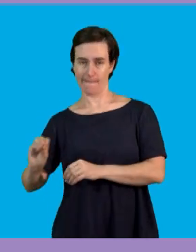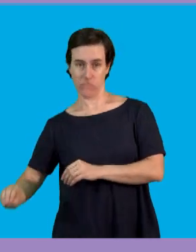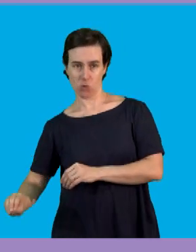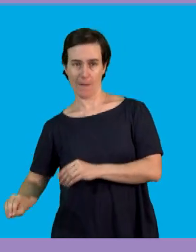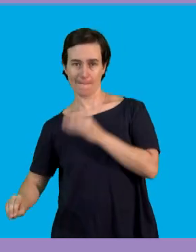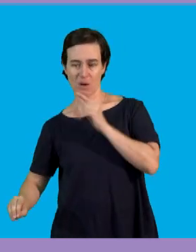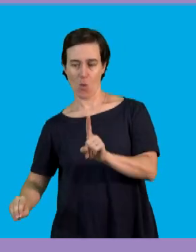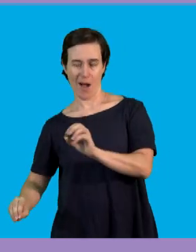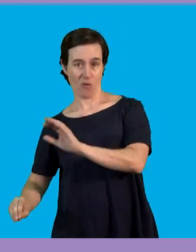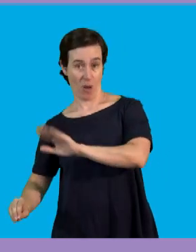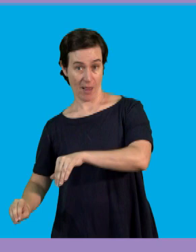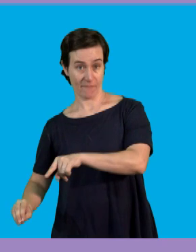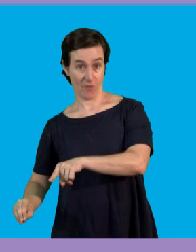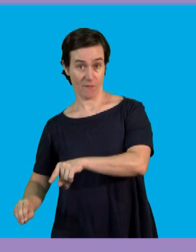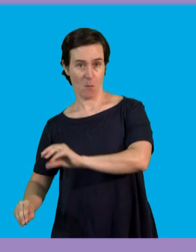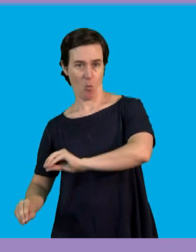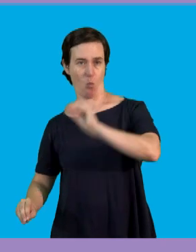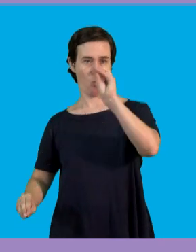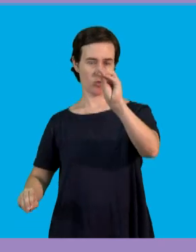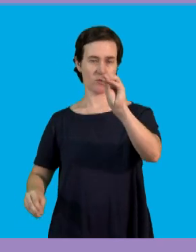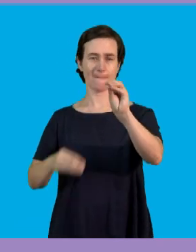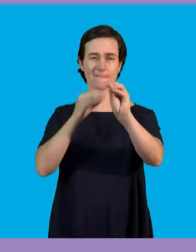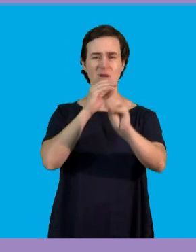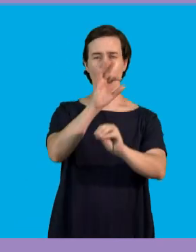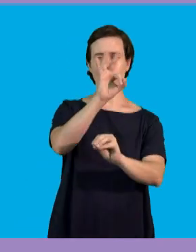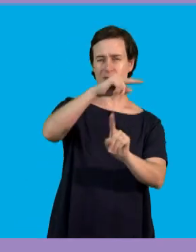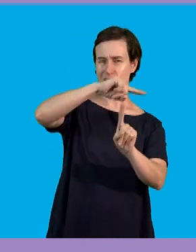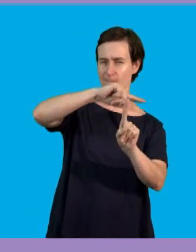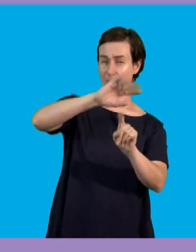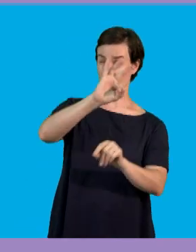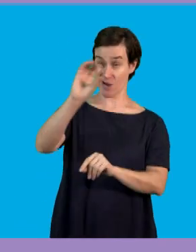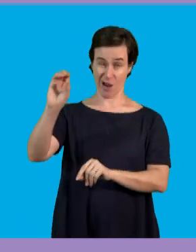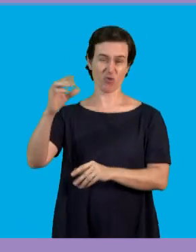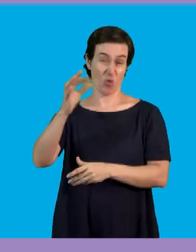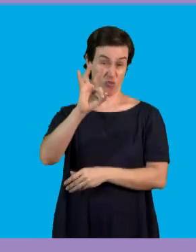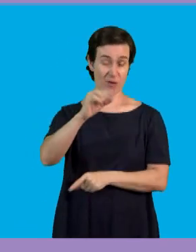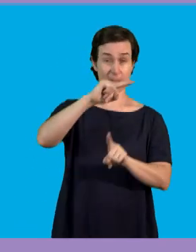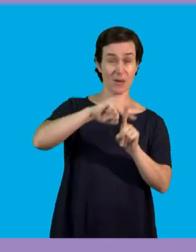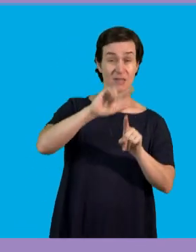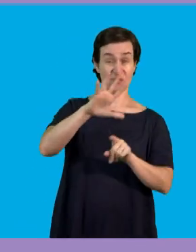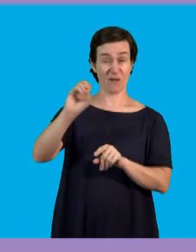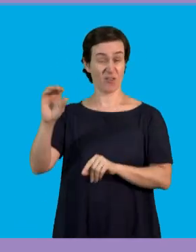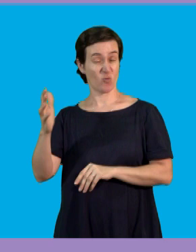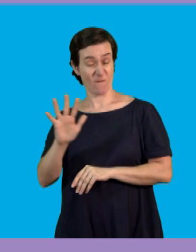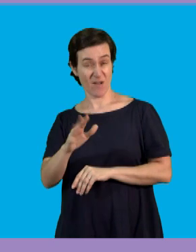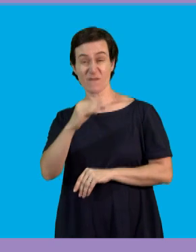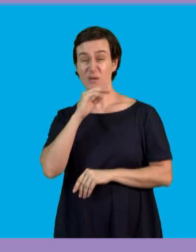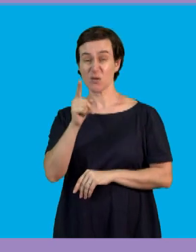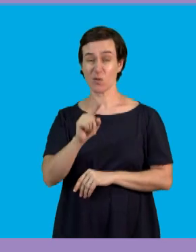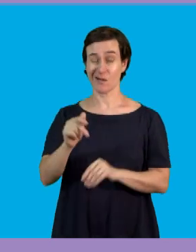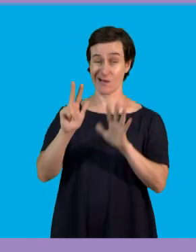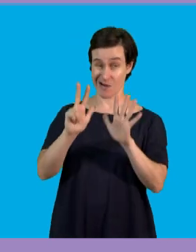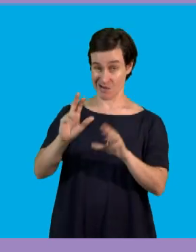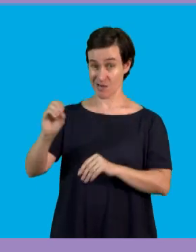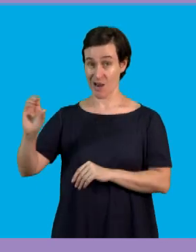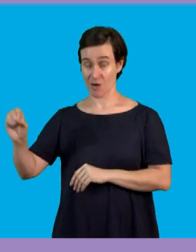have 300 plus 500s. So 300s plus 500s, that gives us 800s. And then we are going to